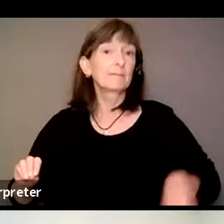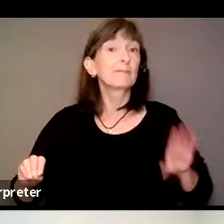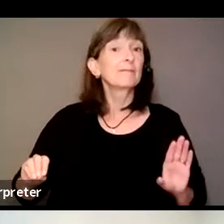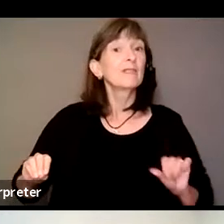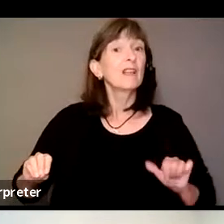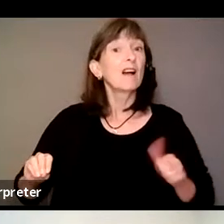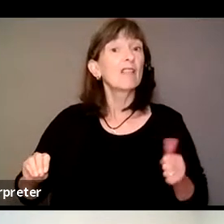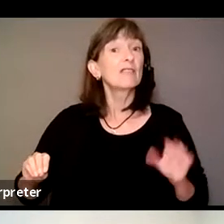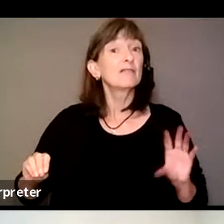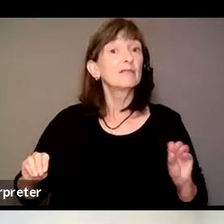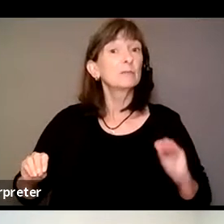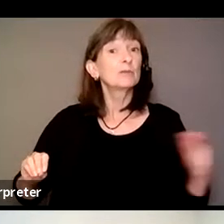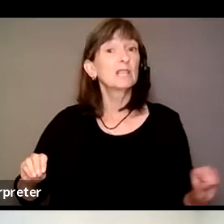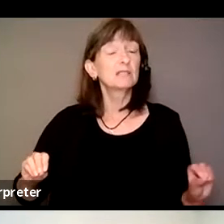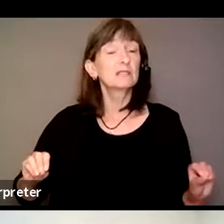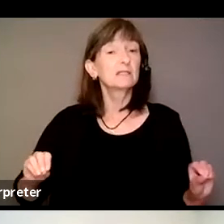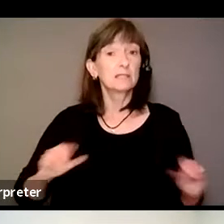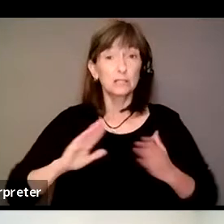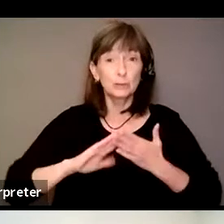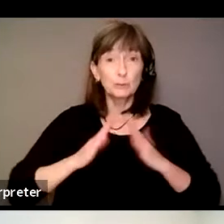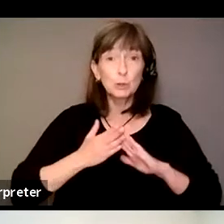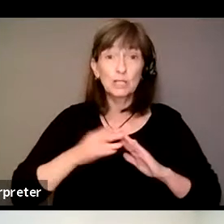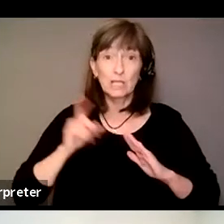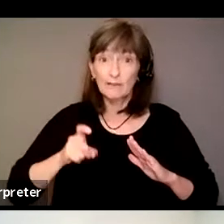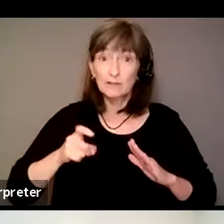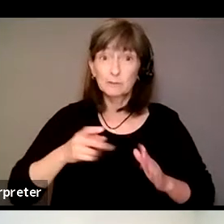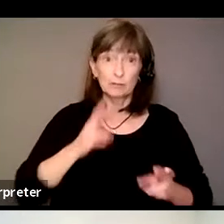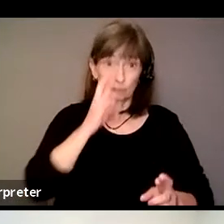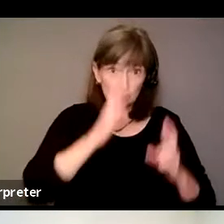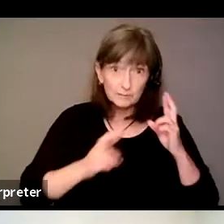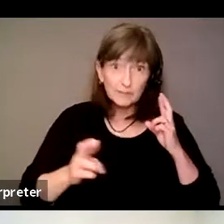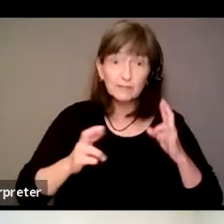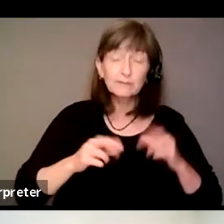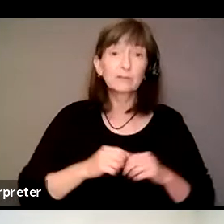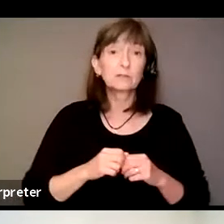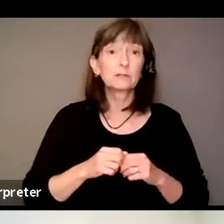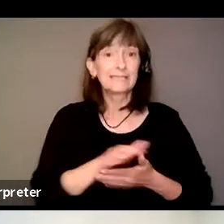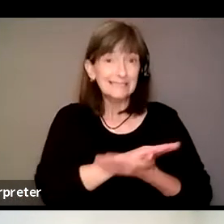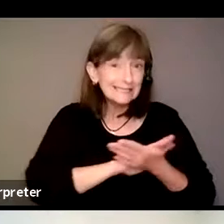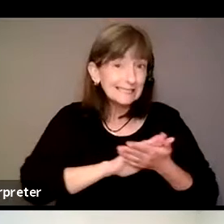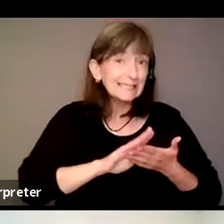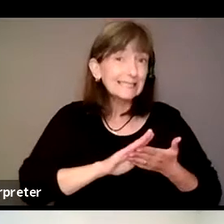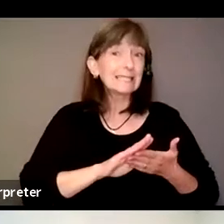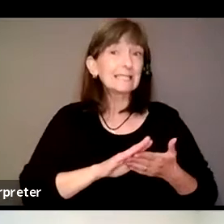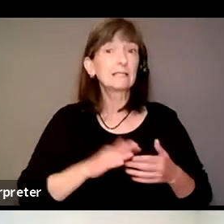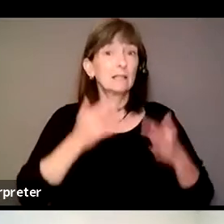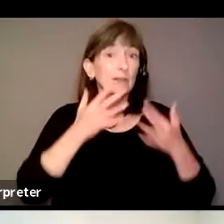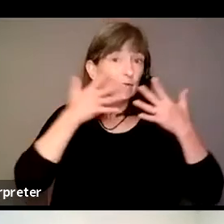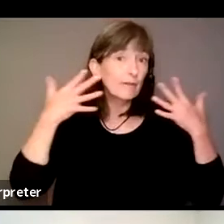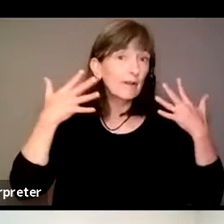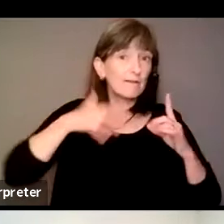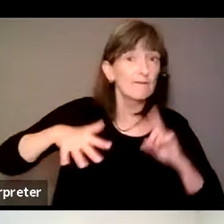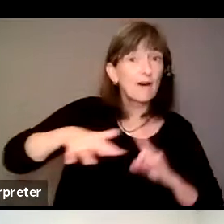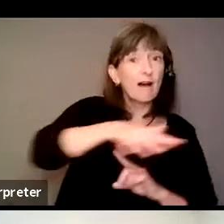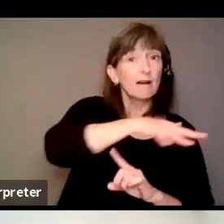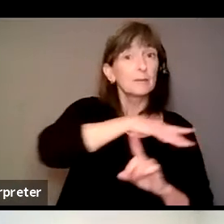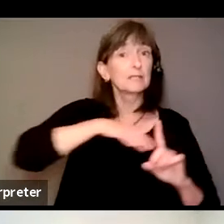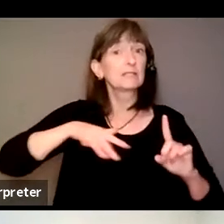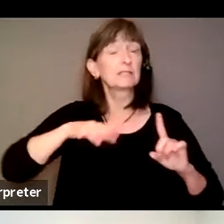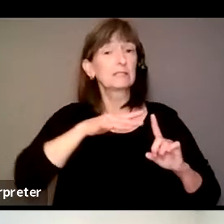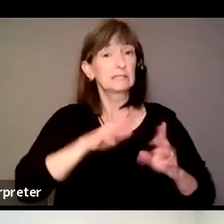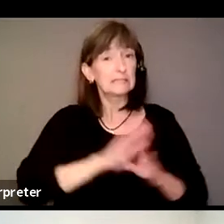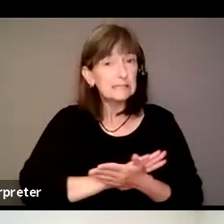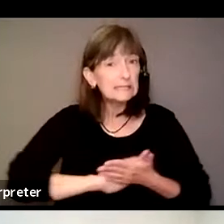your community is, how clean it is, how respectful we are to the environment, how friendly, how inclusive.